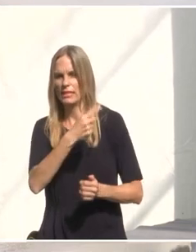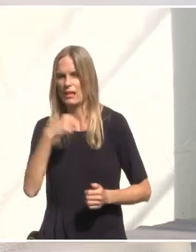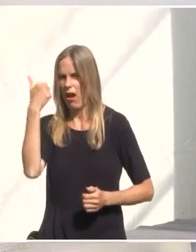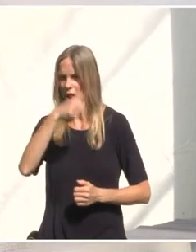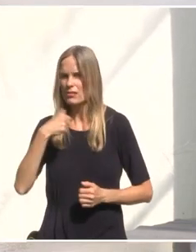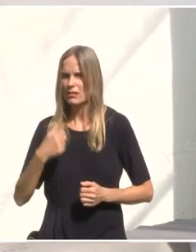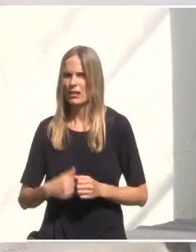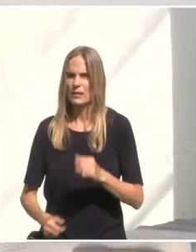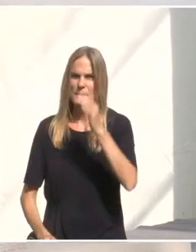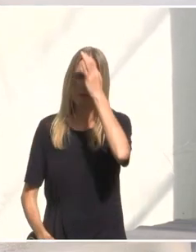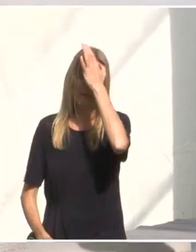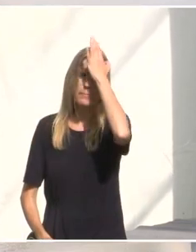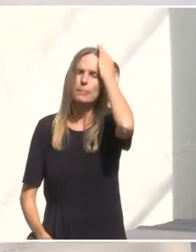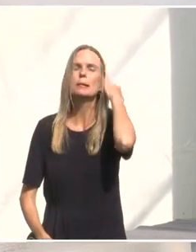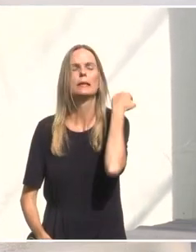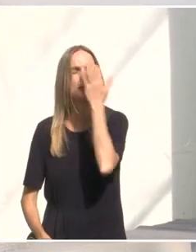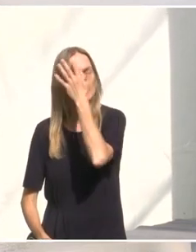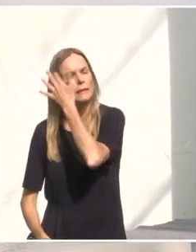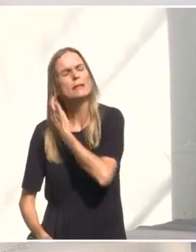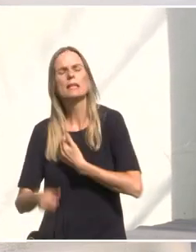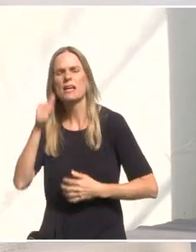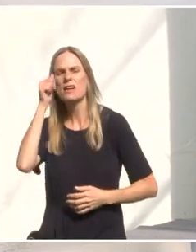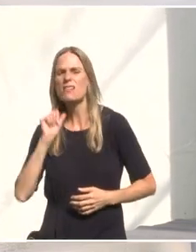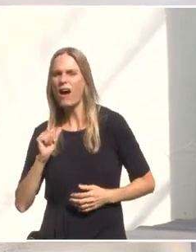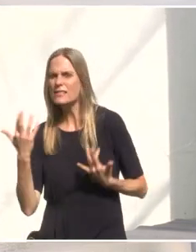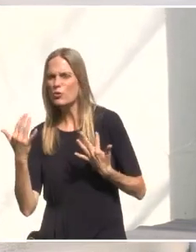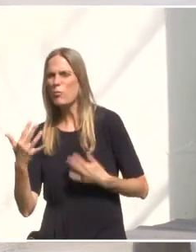lives. For women, that's 5.